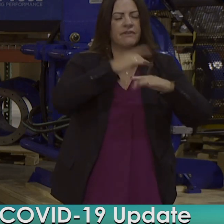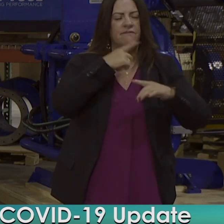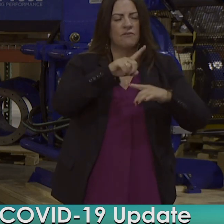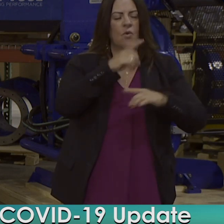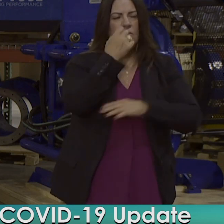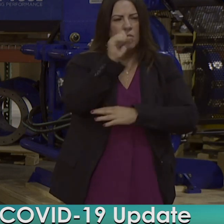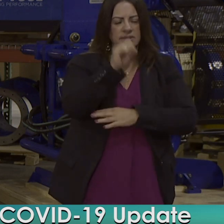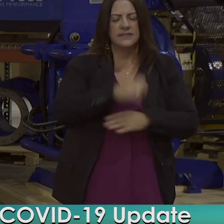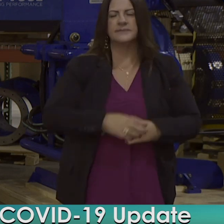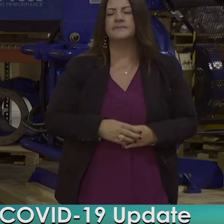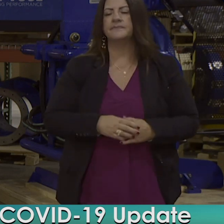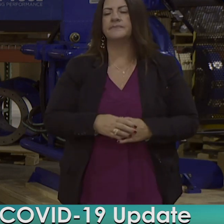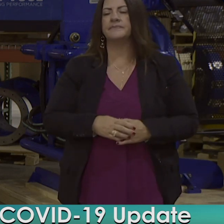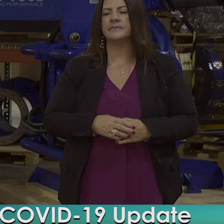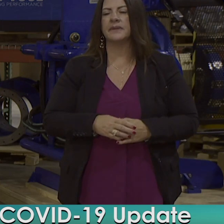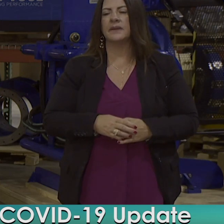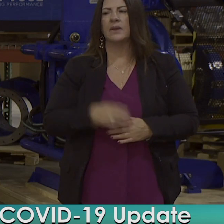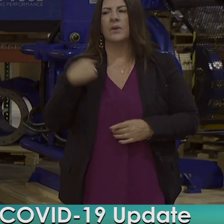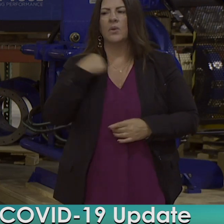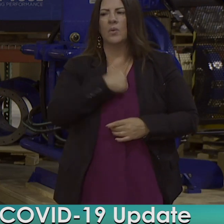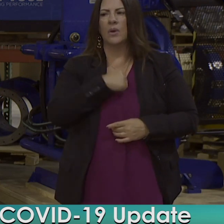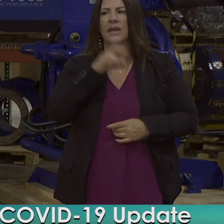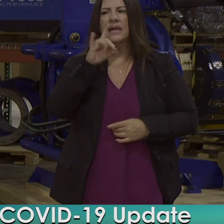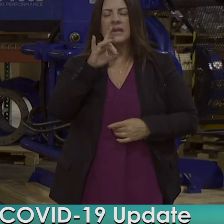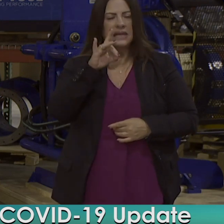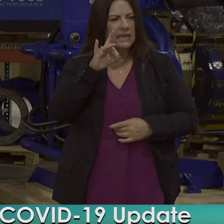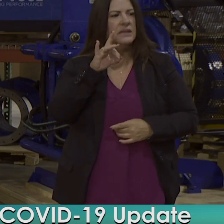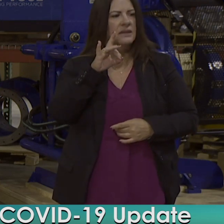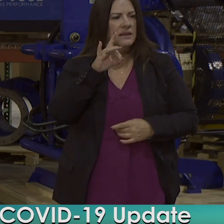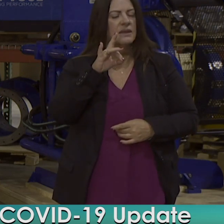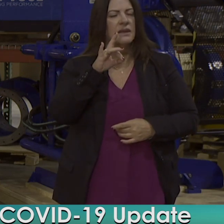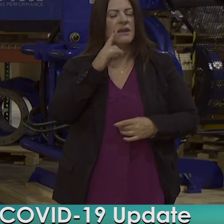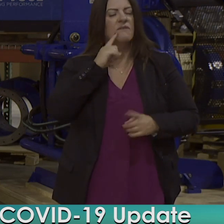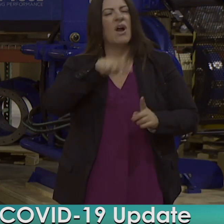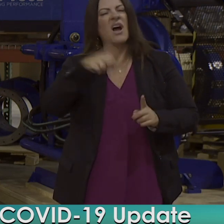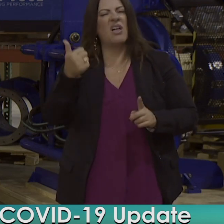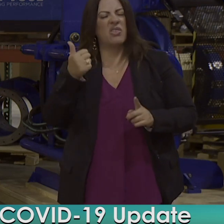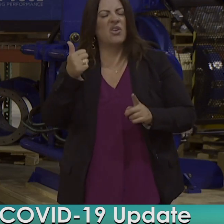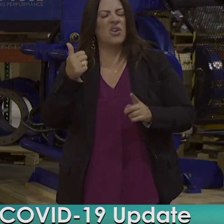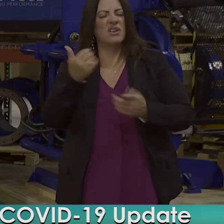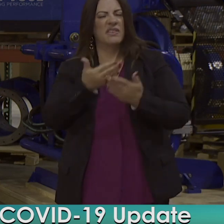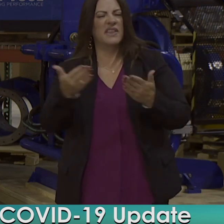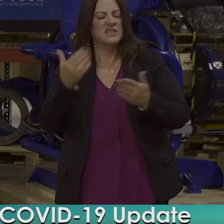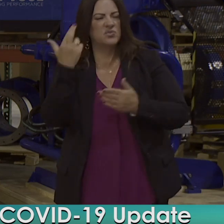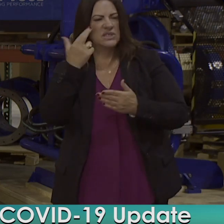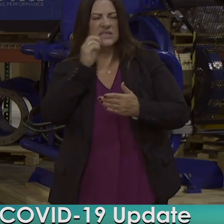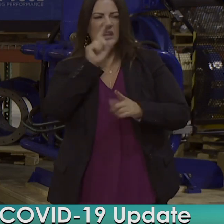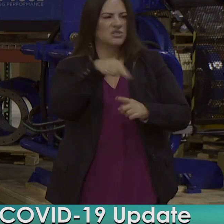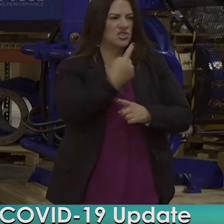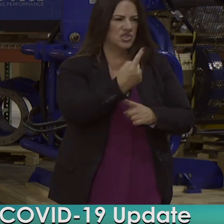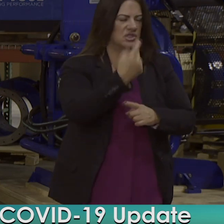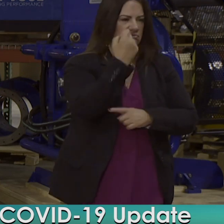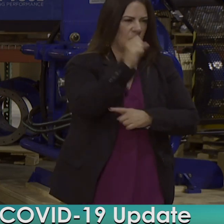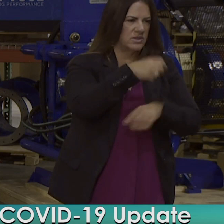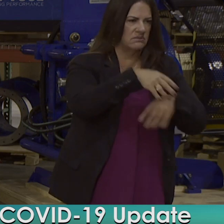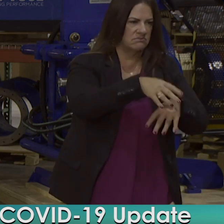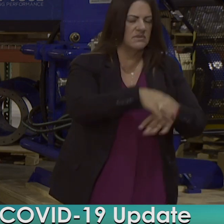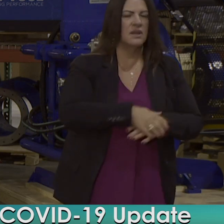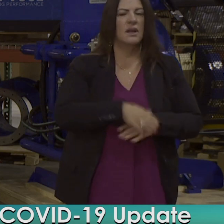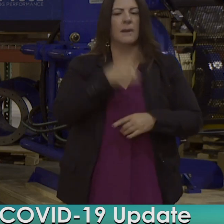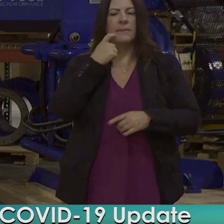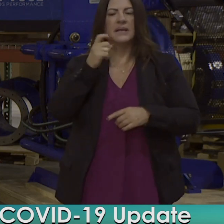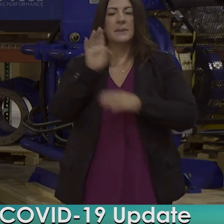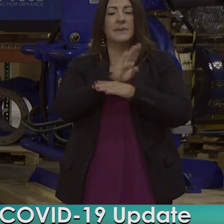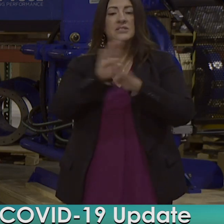going out to these protests, we also had increased movement for other reasons in our communities because our economy is also opening up